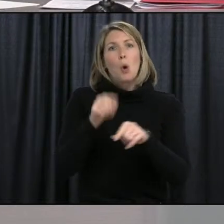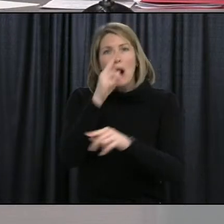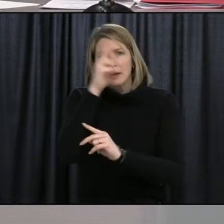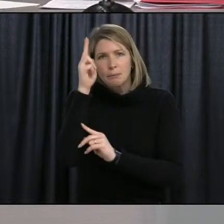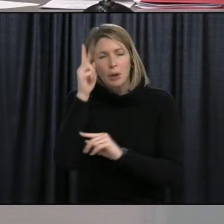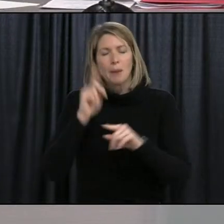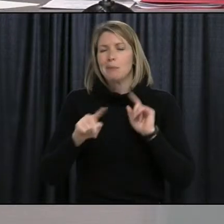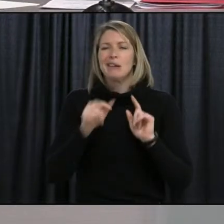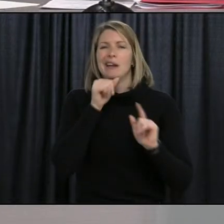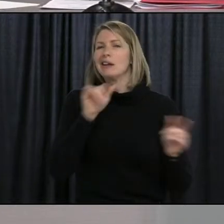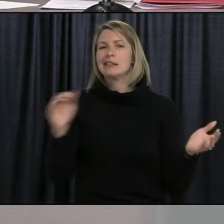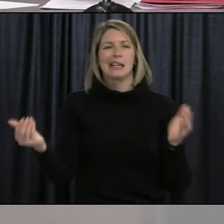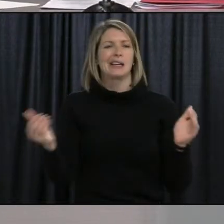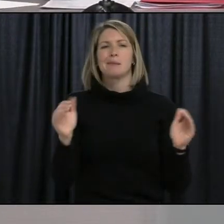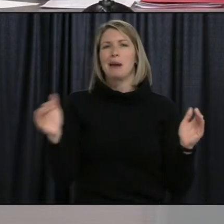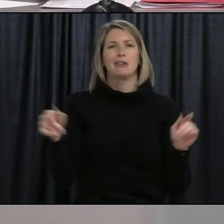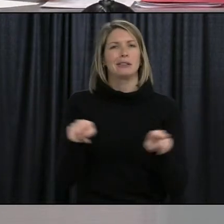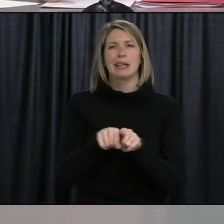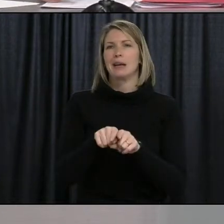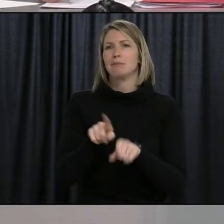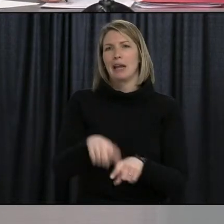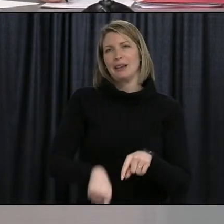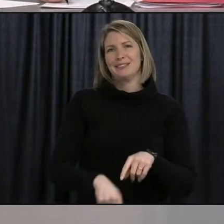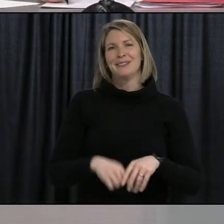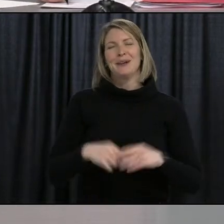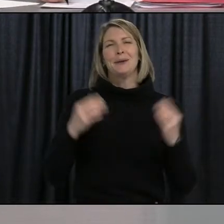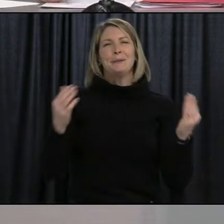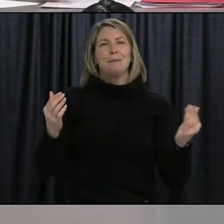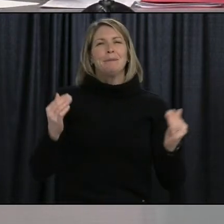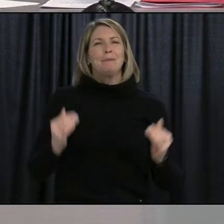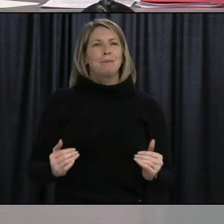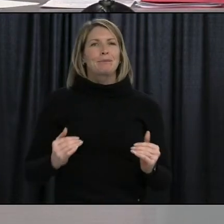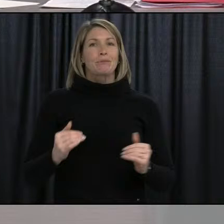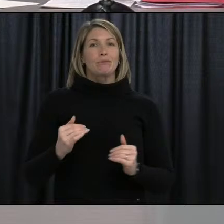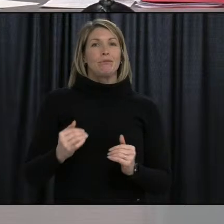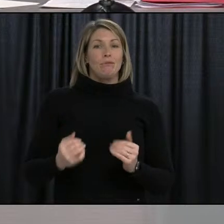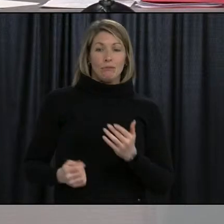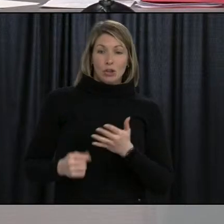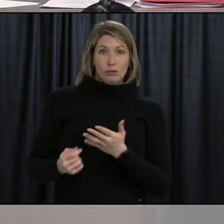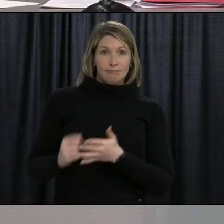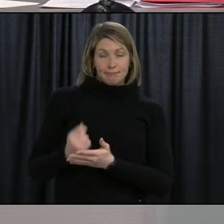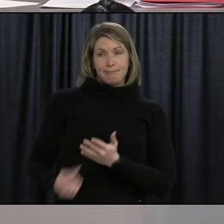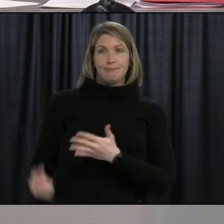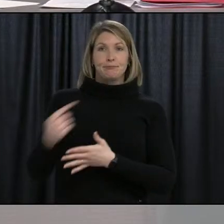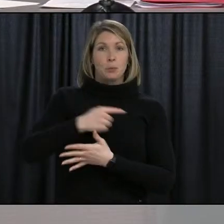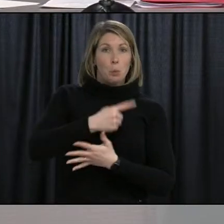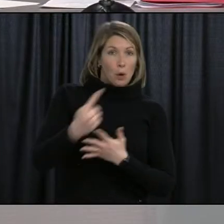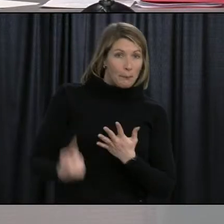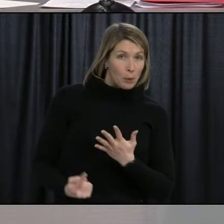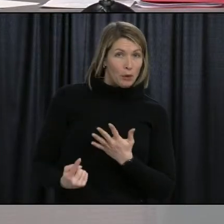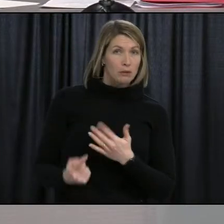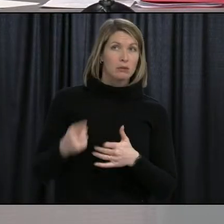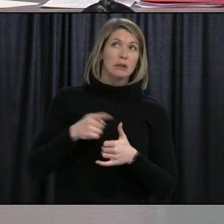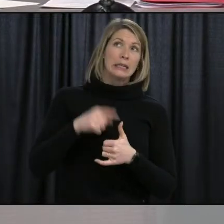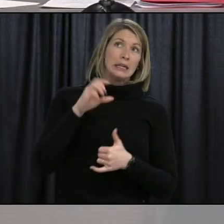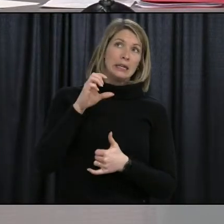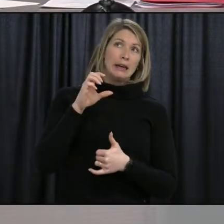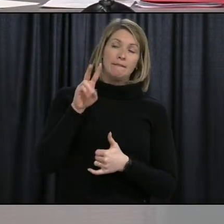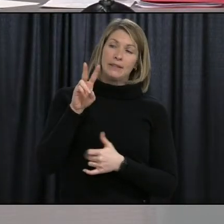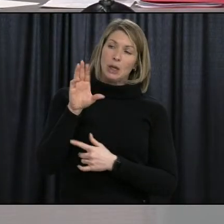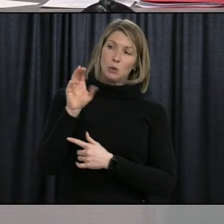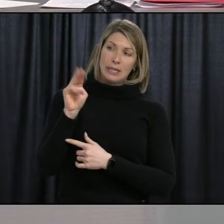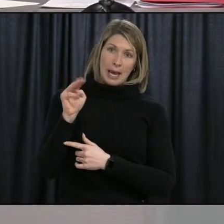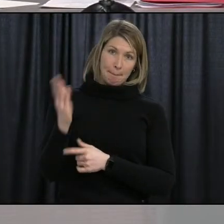I will now go back through each reporter to see if you have one final question. Richard Duggan with VOCM, do you have a final question? I